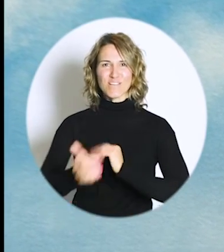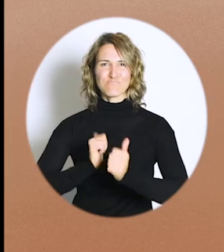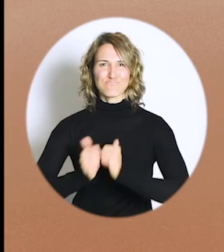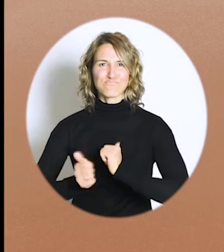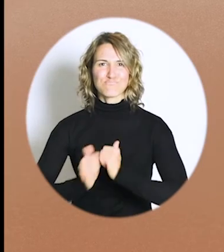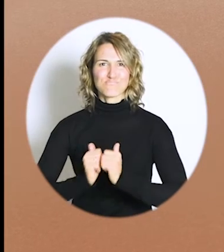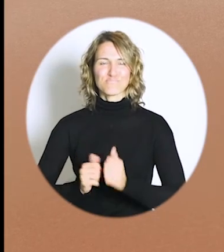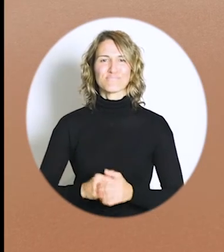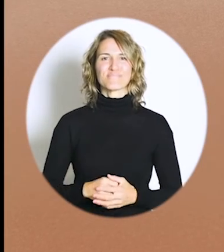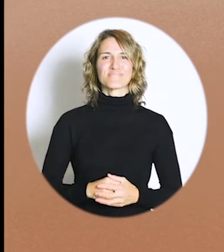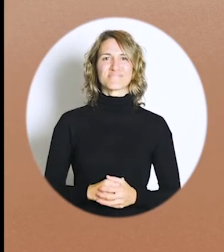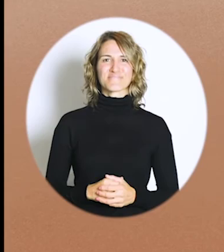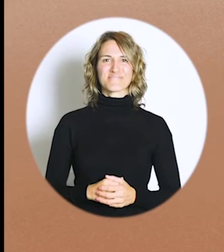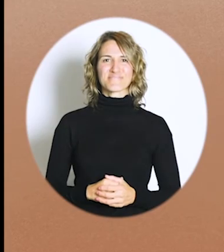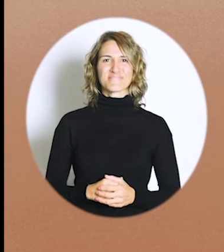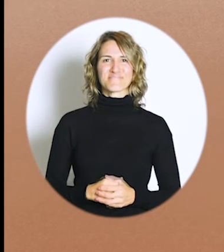Race